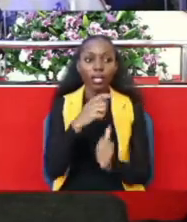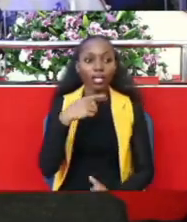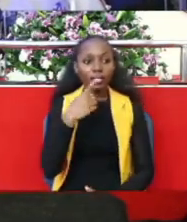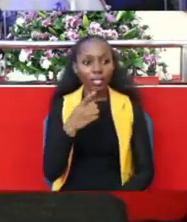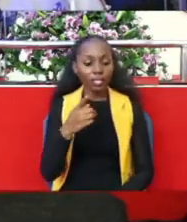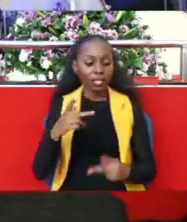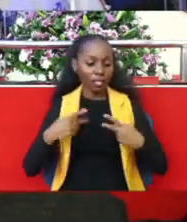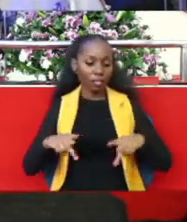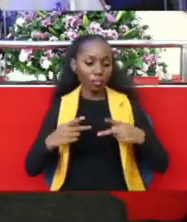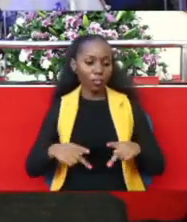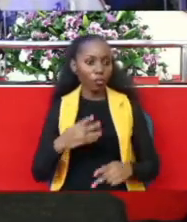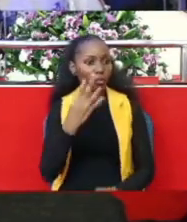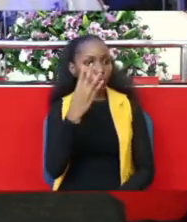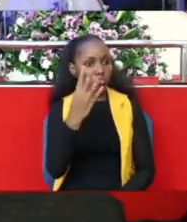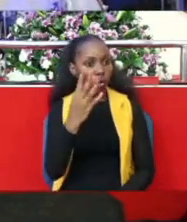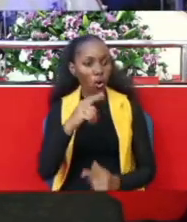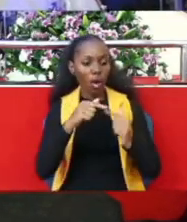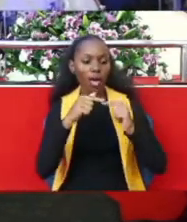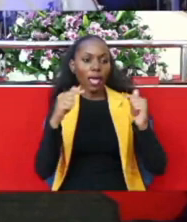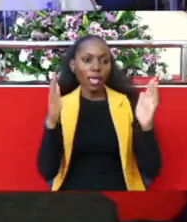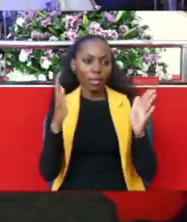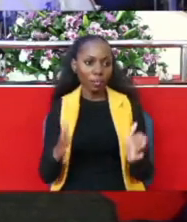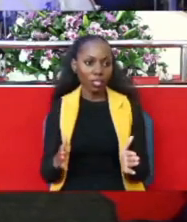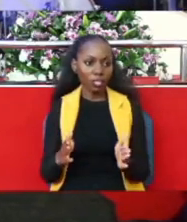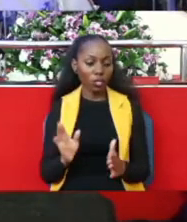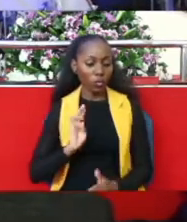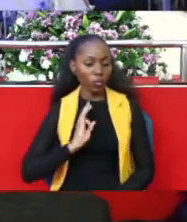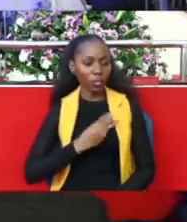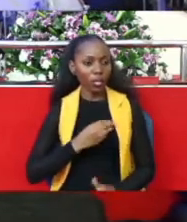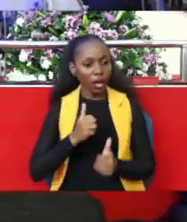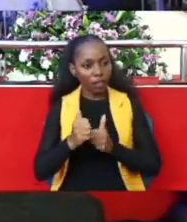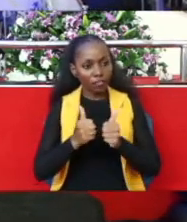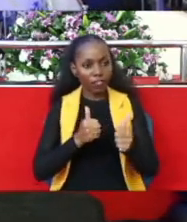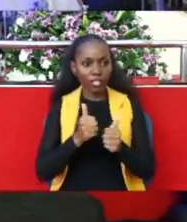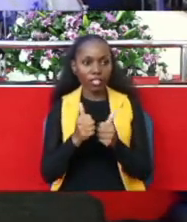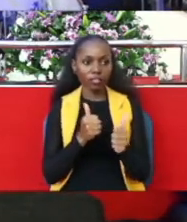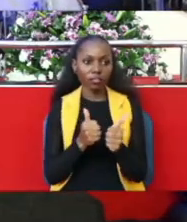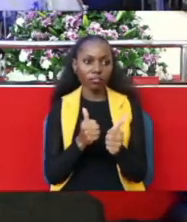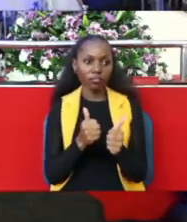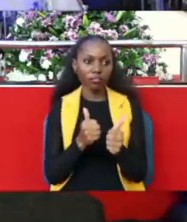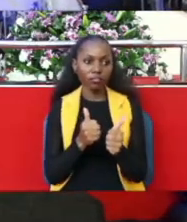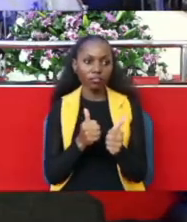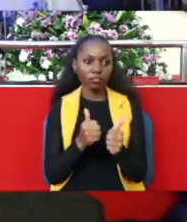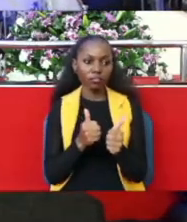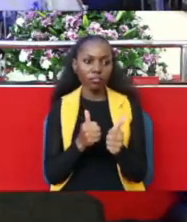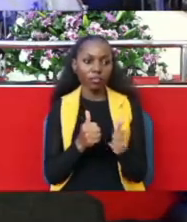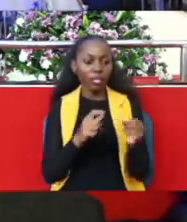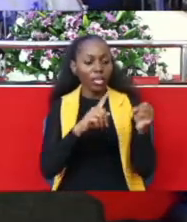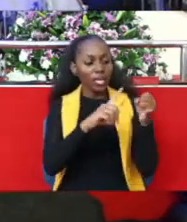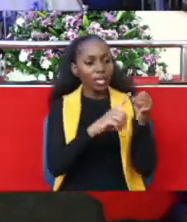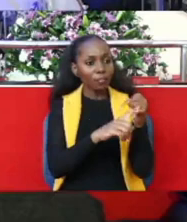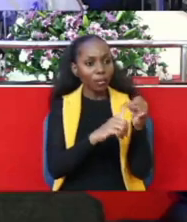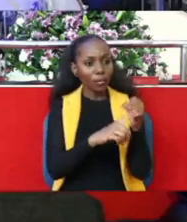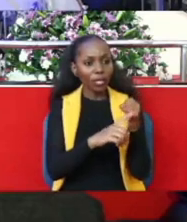with. Analeta mambo manne, vitu nne ambazo tunapigana navyo. He is talking about, we are wrestling against